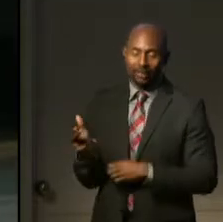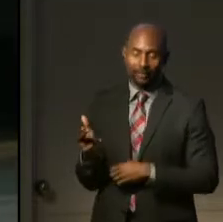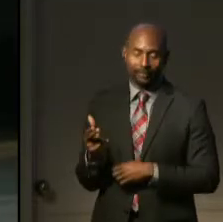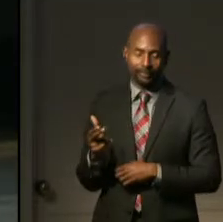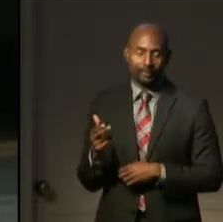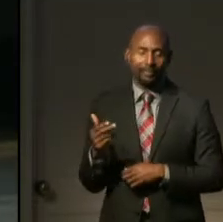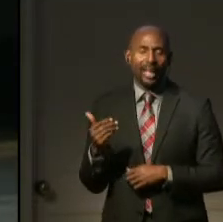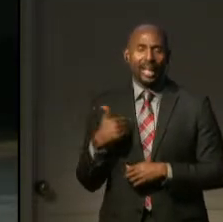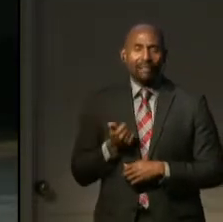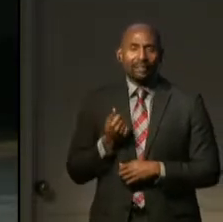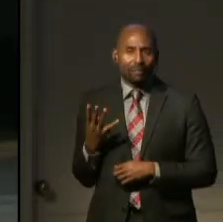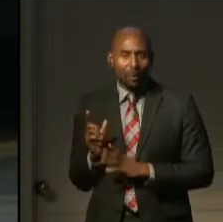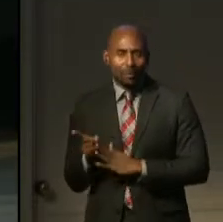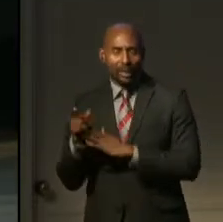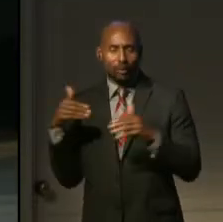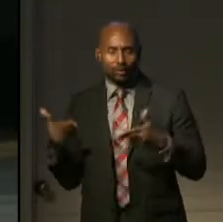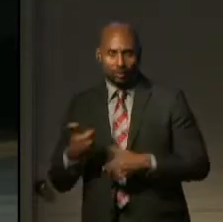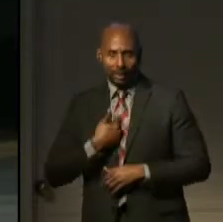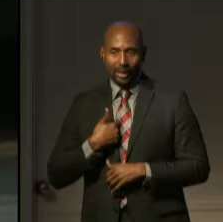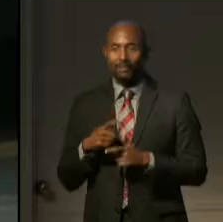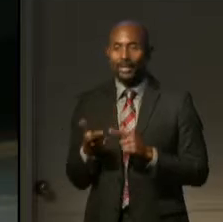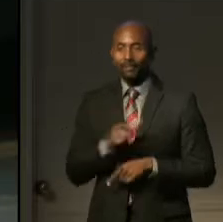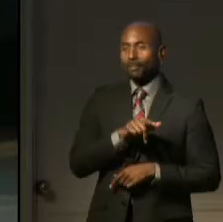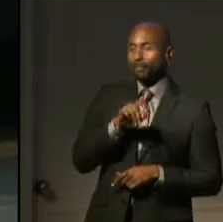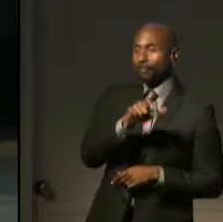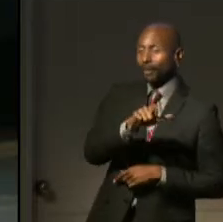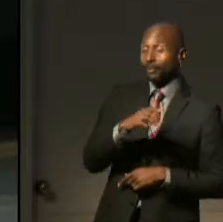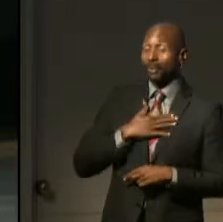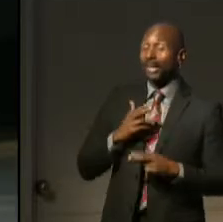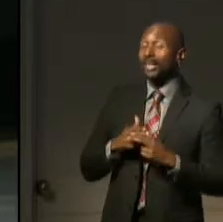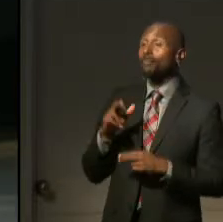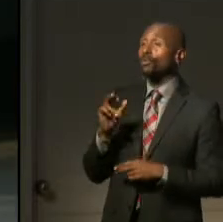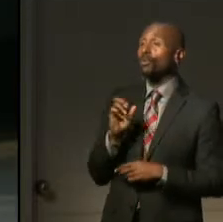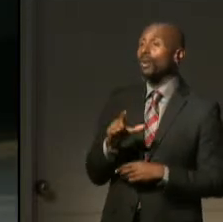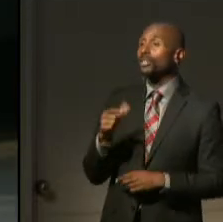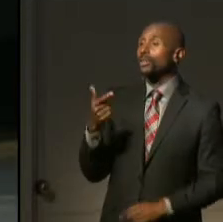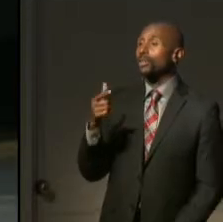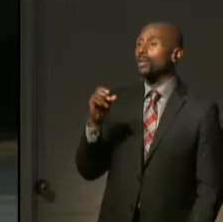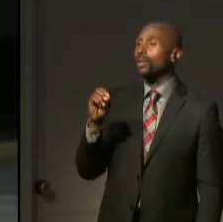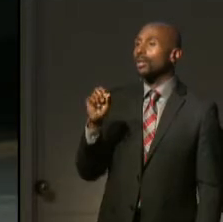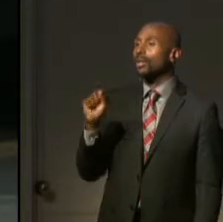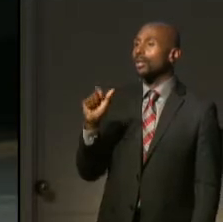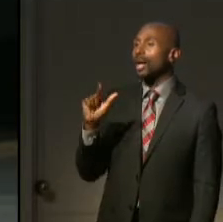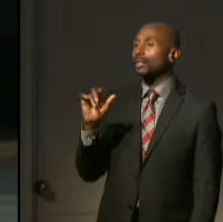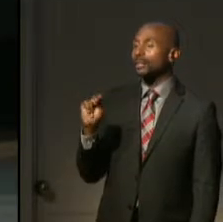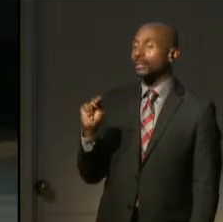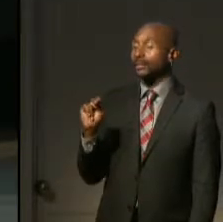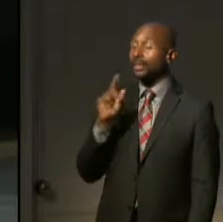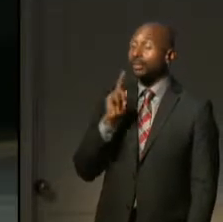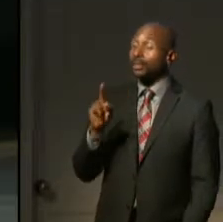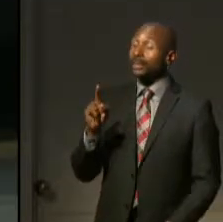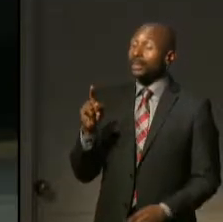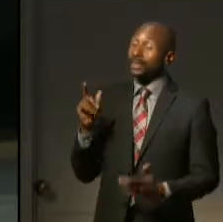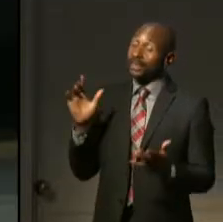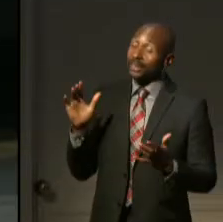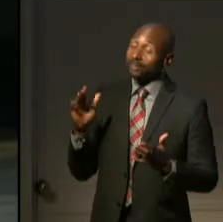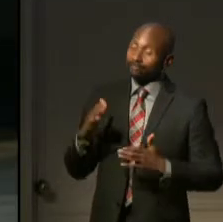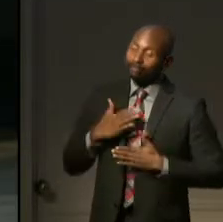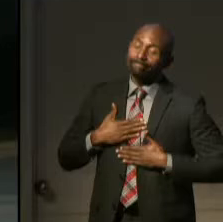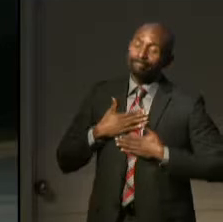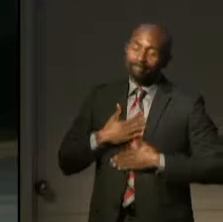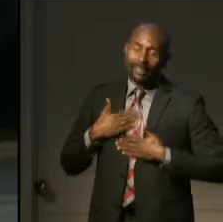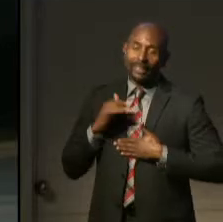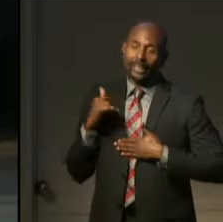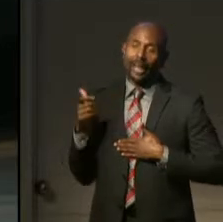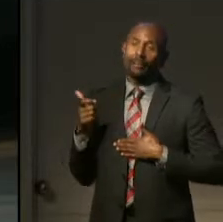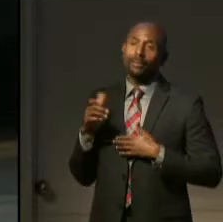ask Paul to introduce himself. My name is Rachel Goslins. I have the great pleasure of being the director of the Arts and Industries Building